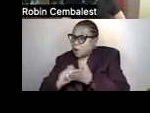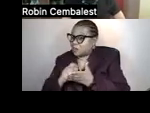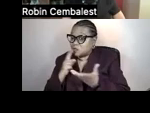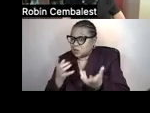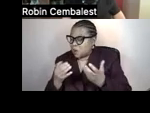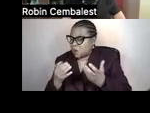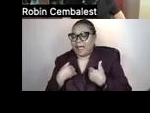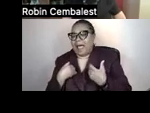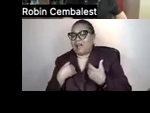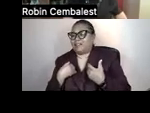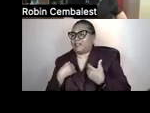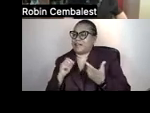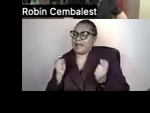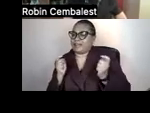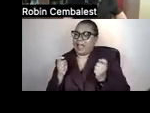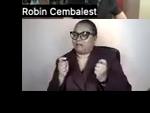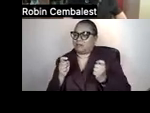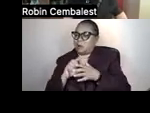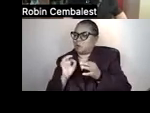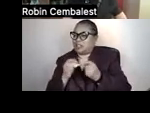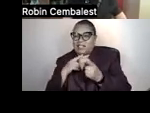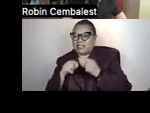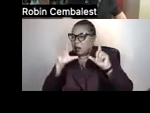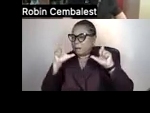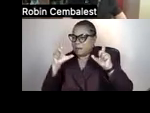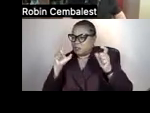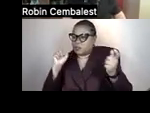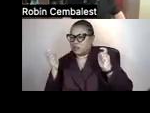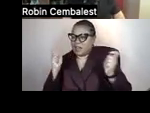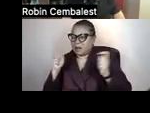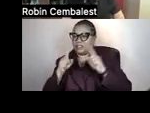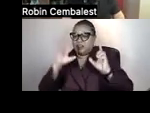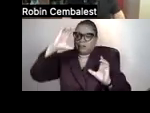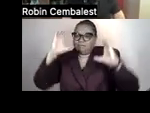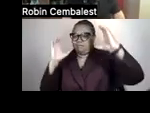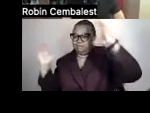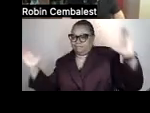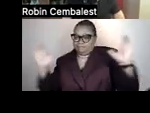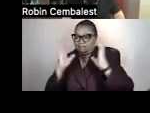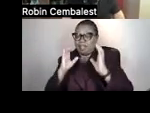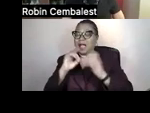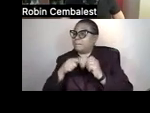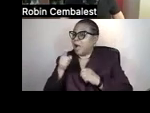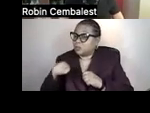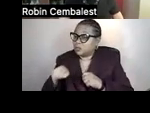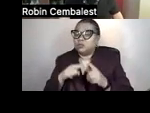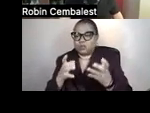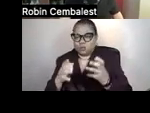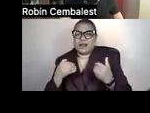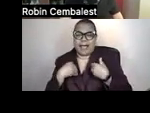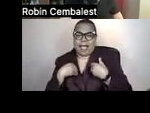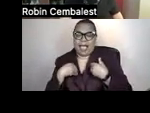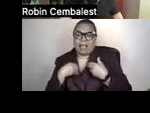we want to have adaptable blurbs, just the same way our picture is adaptable, but different. about you. So you want to have